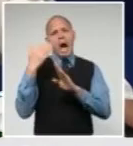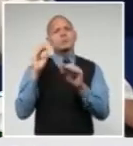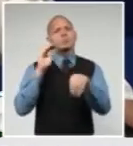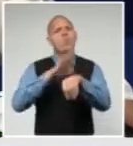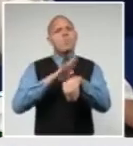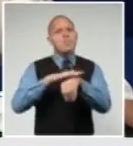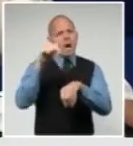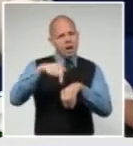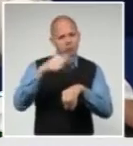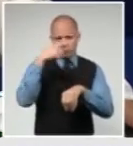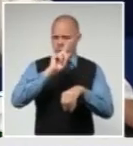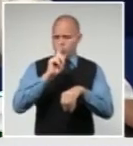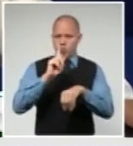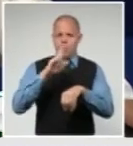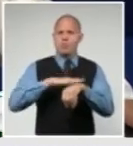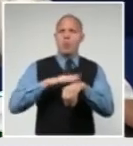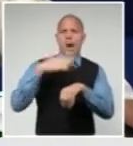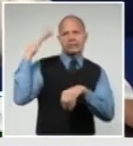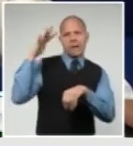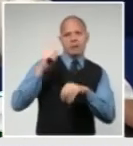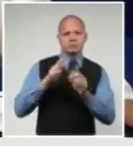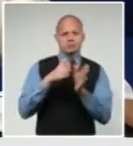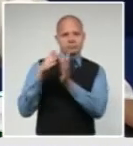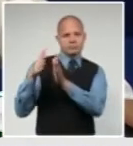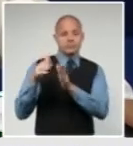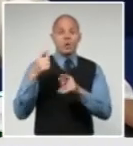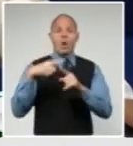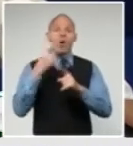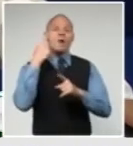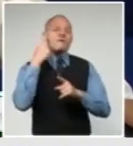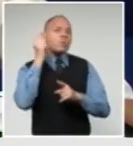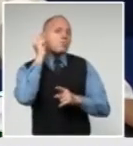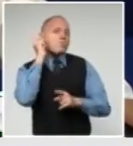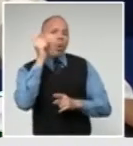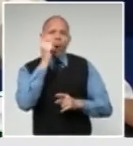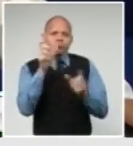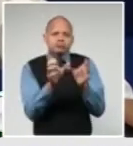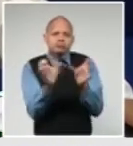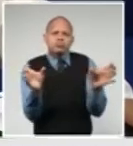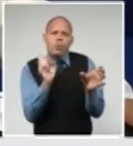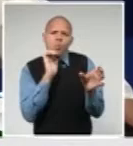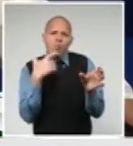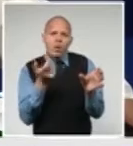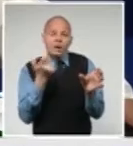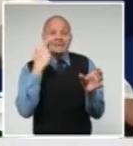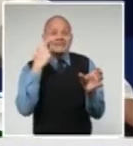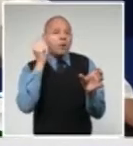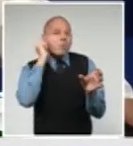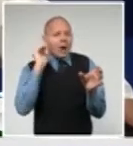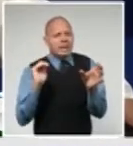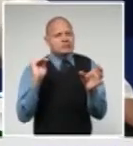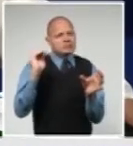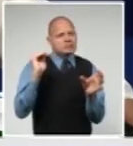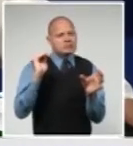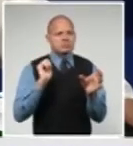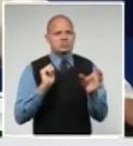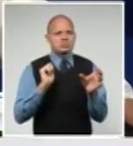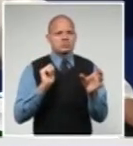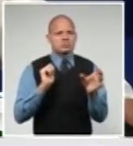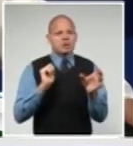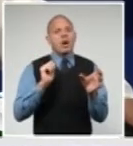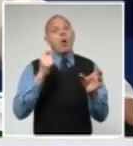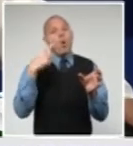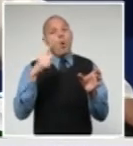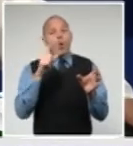are between 20 and 39 years of age, 33 between 40 and 59, and 7 belong